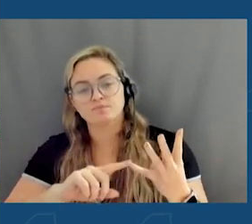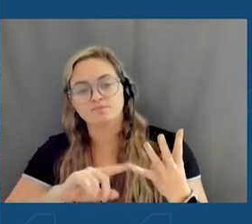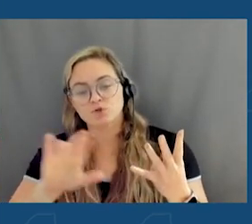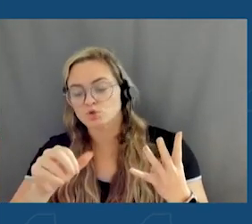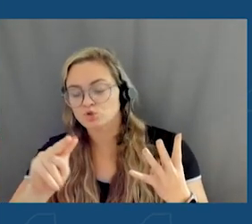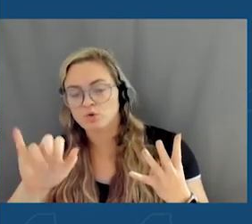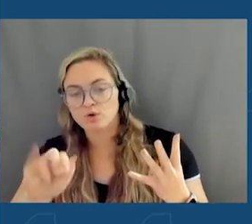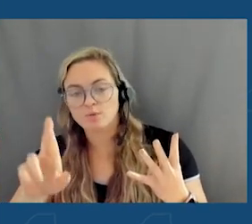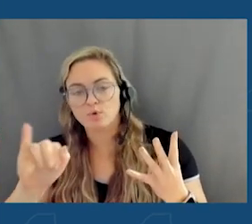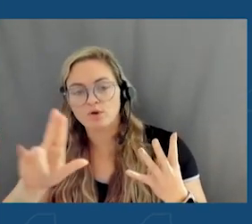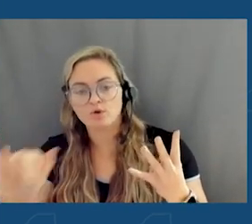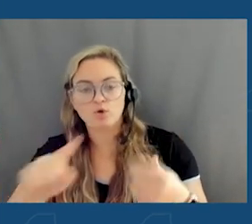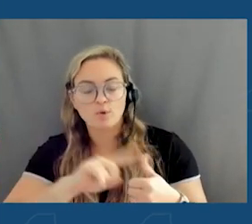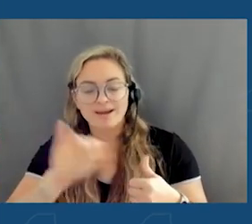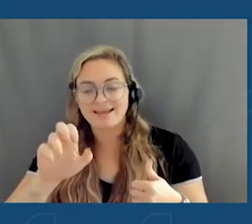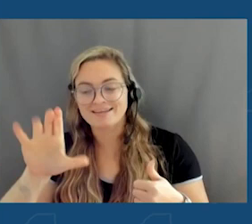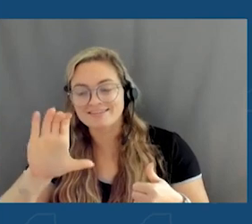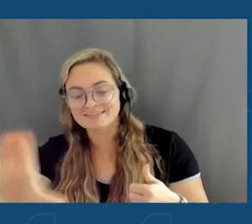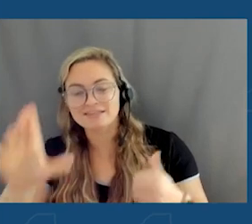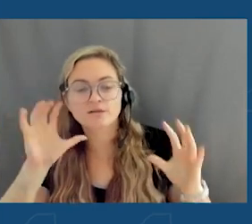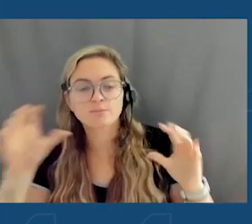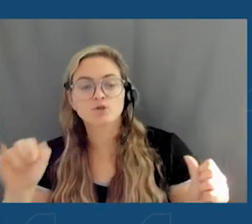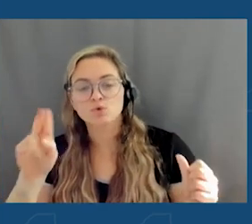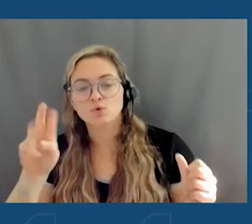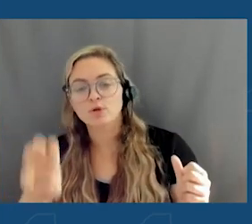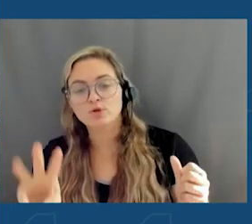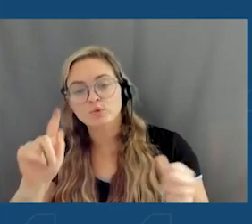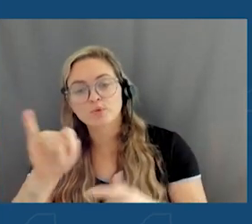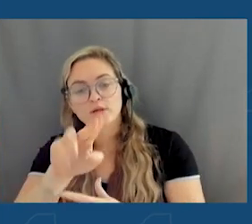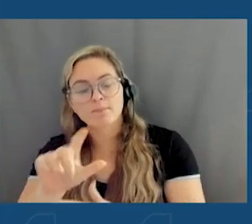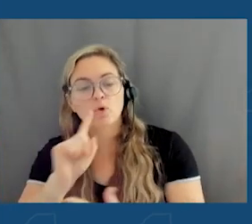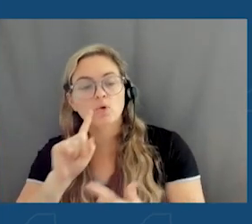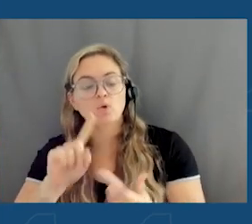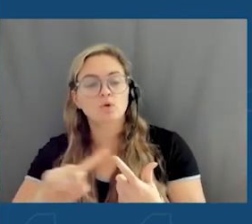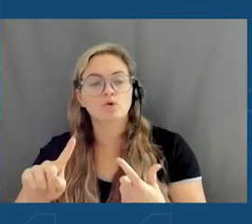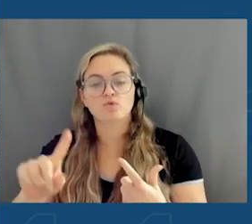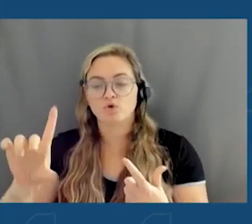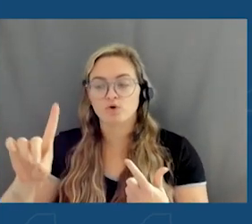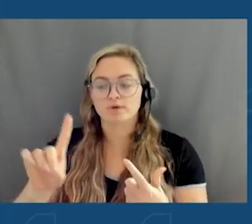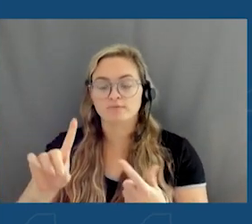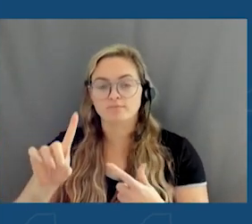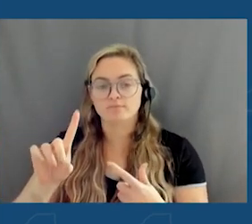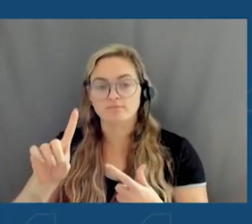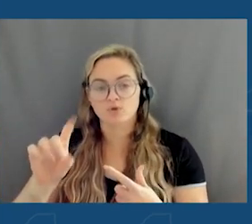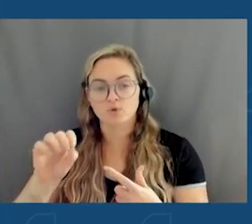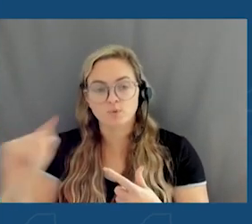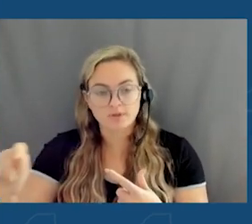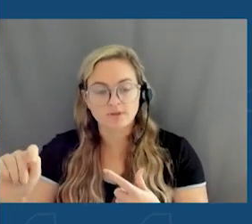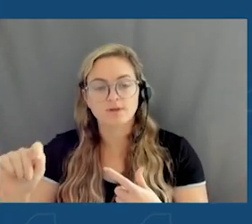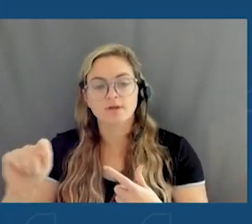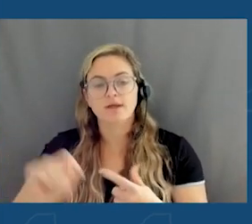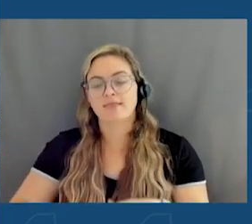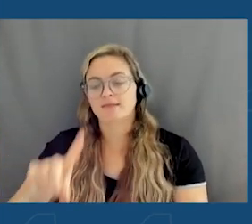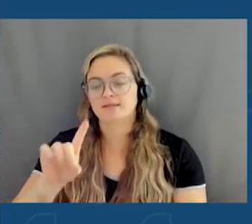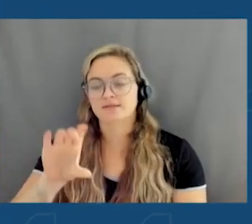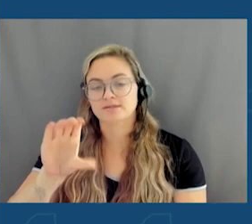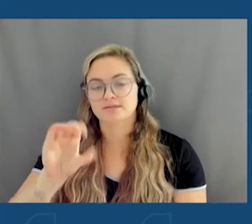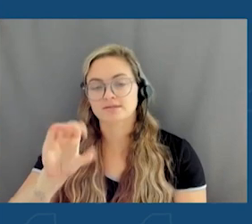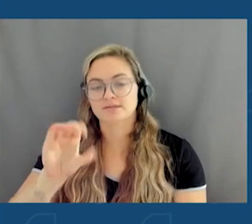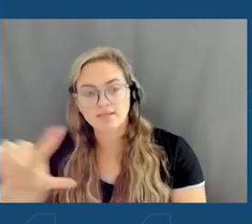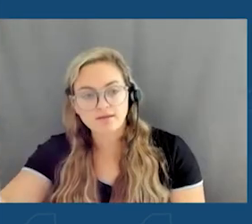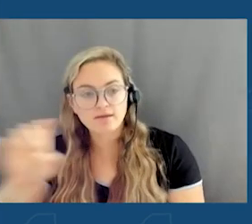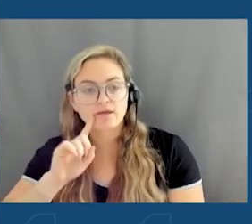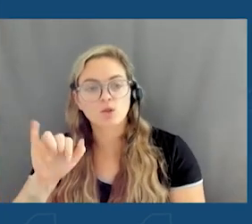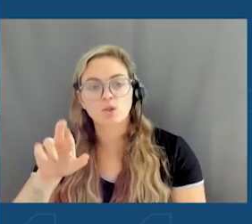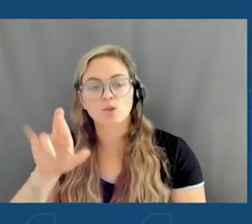City EDC President Andrew Kimball, Commissioner of Transportation Iranis Rodriguez, and DCLA Commissioner Lori Cumbo. Wow.